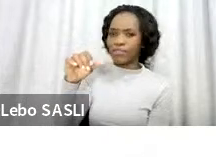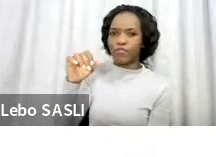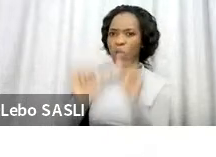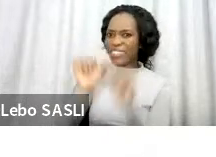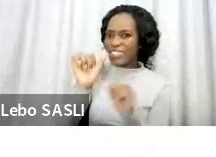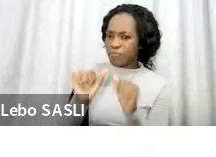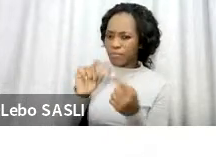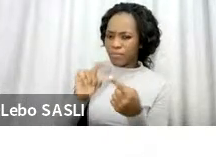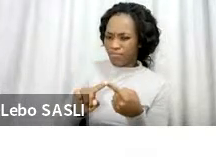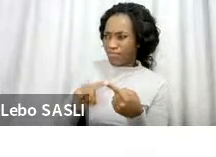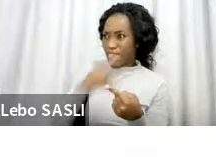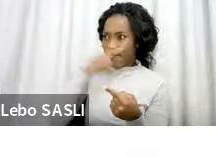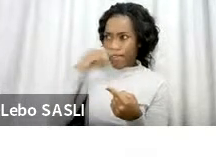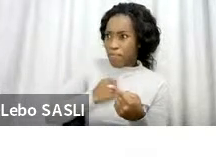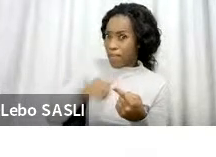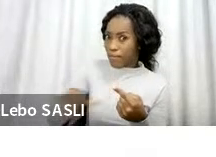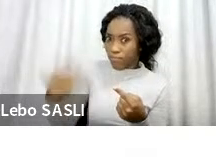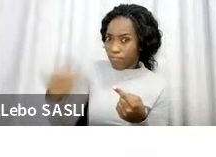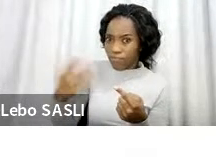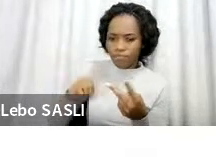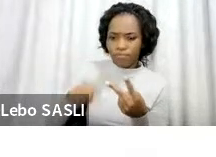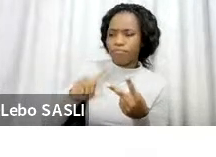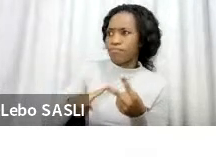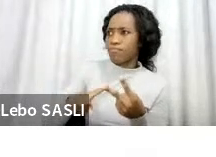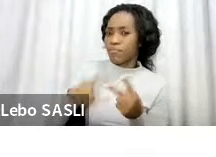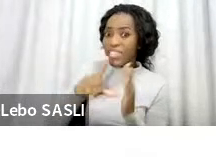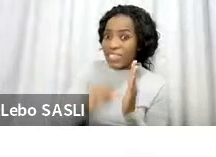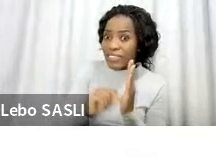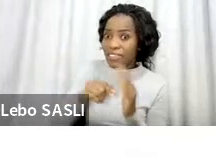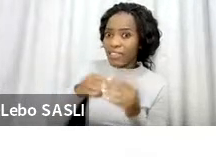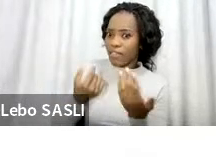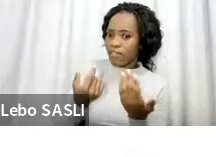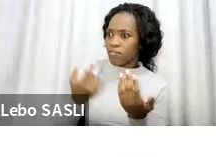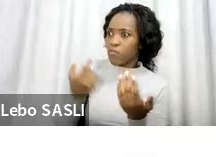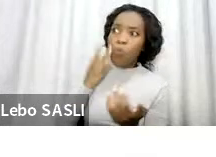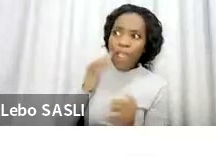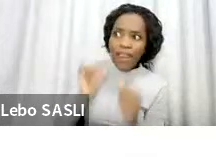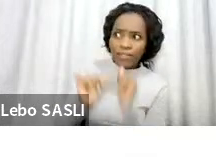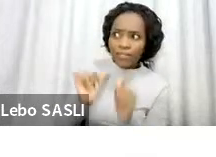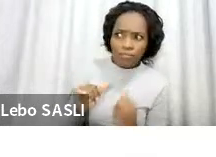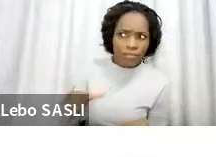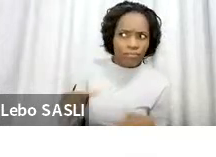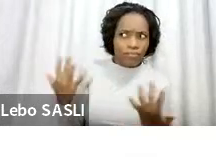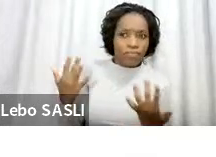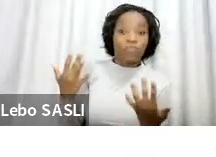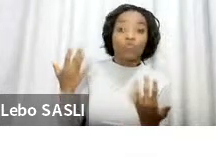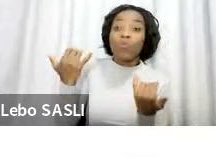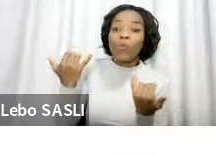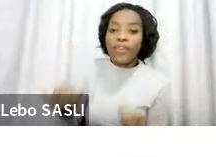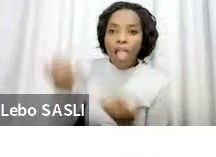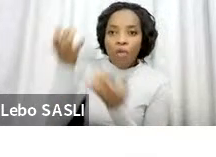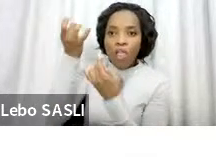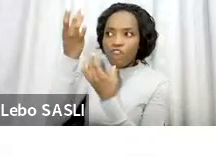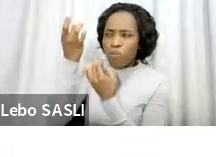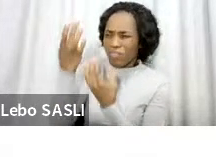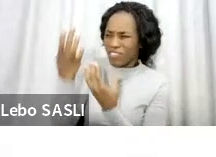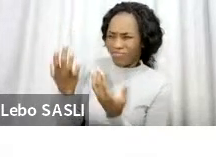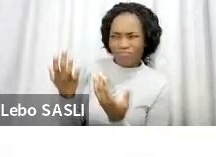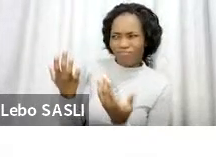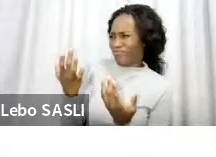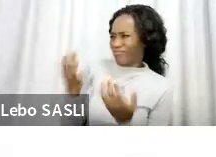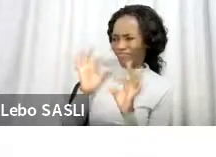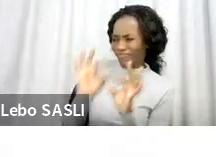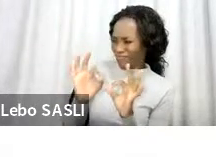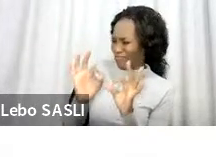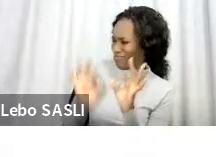name or your name as well as the date of the assessment. So it's information that is not proper